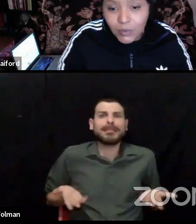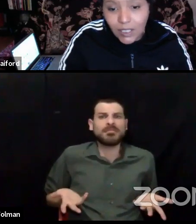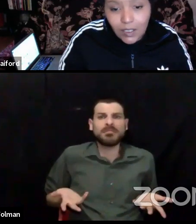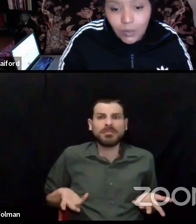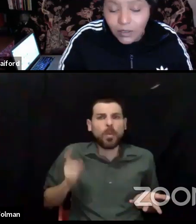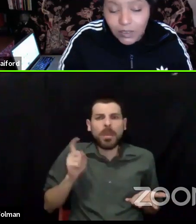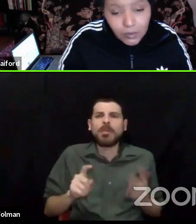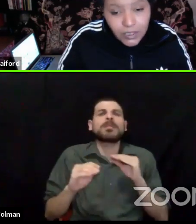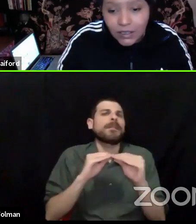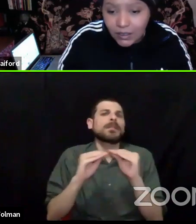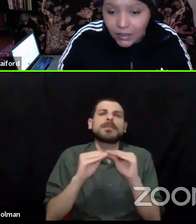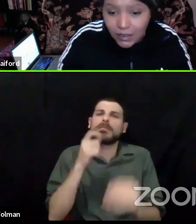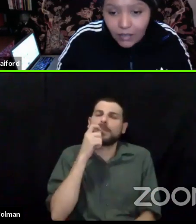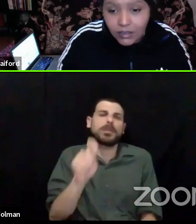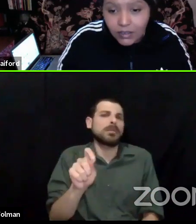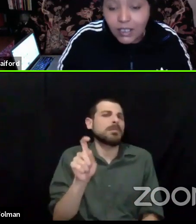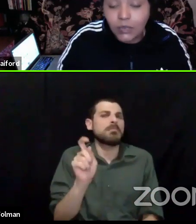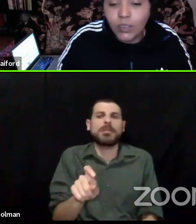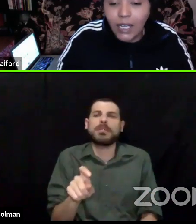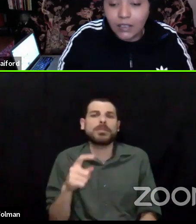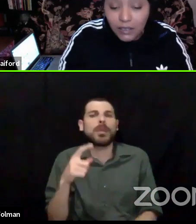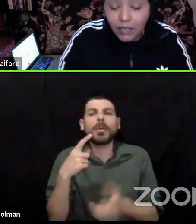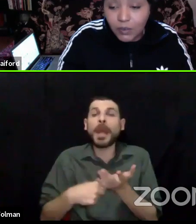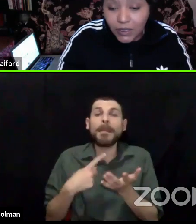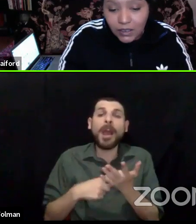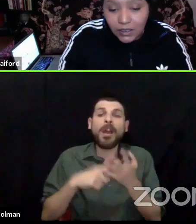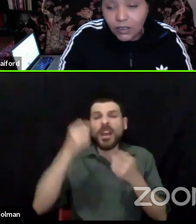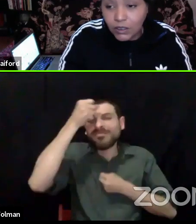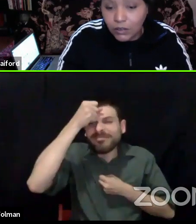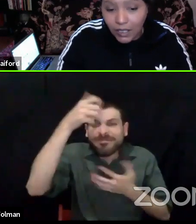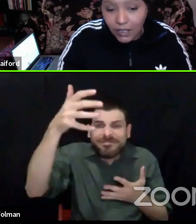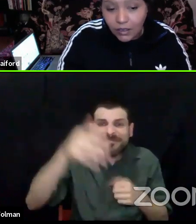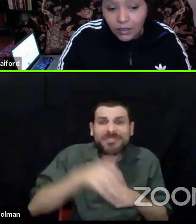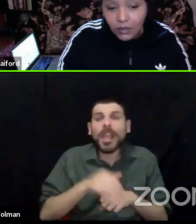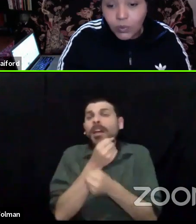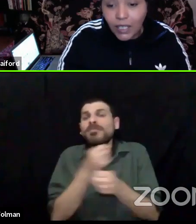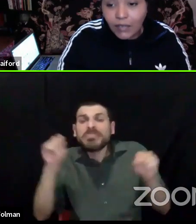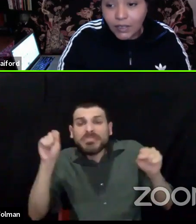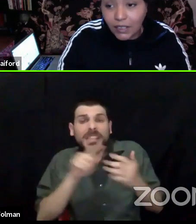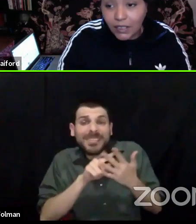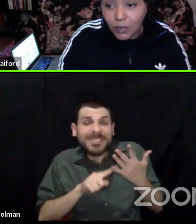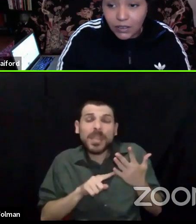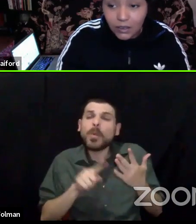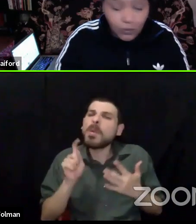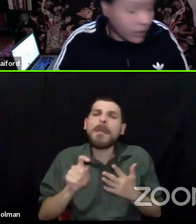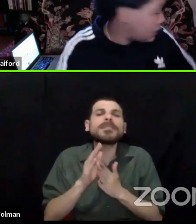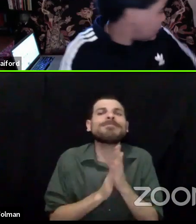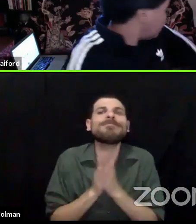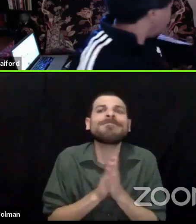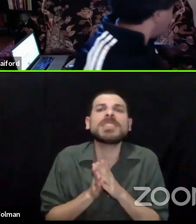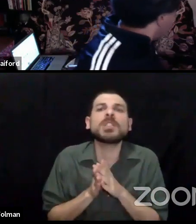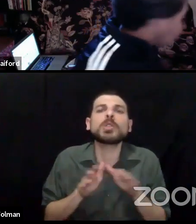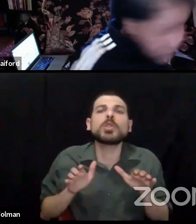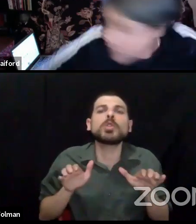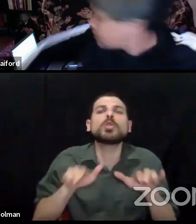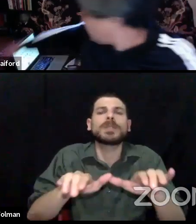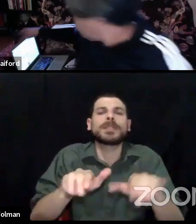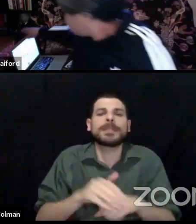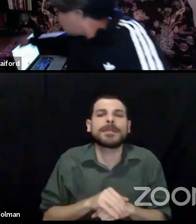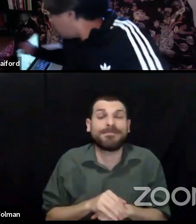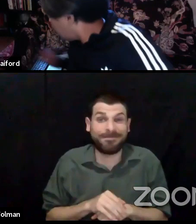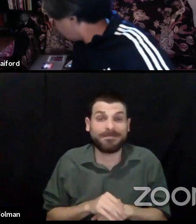ourselves. We talk about liberation, decolonization. We actually have to be intentional and do that. We have to take that process apart. I agree with